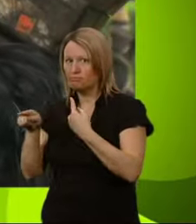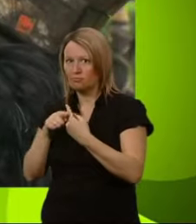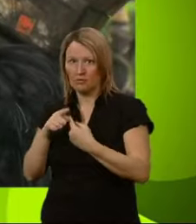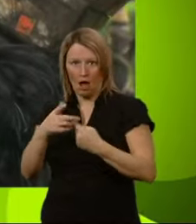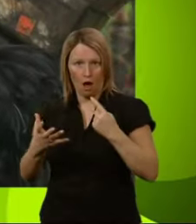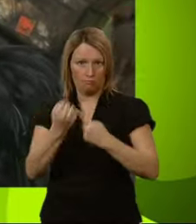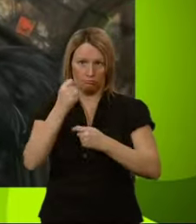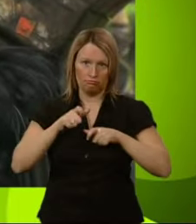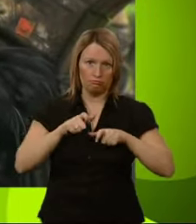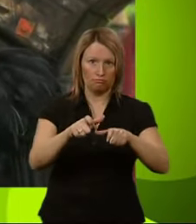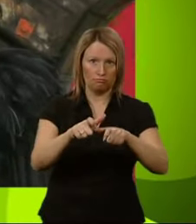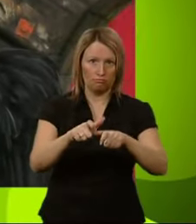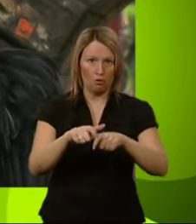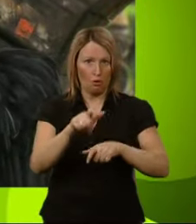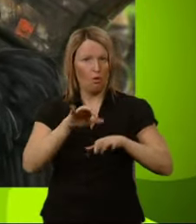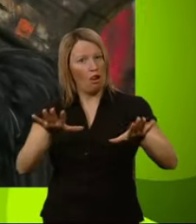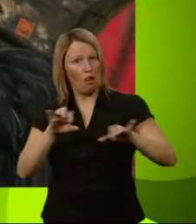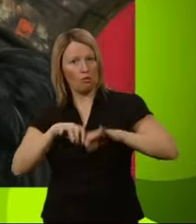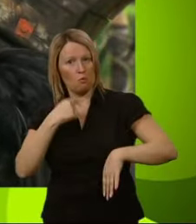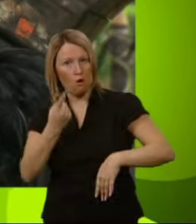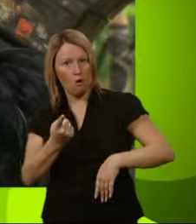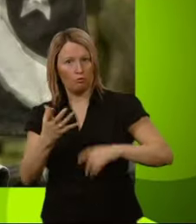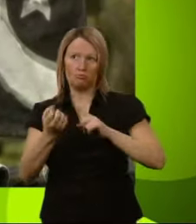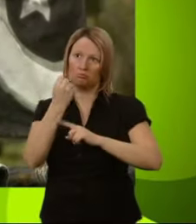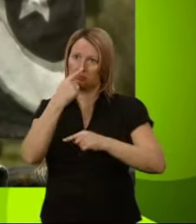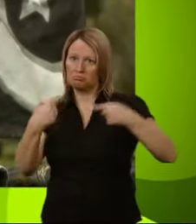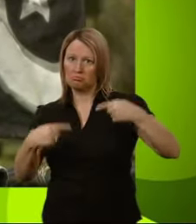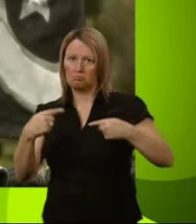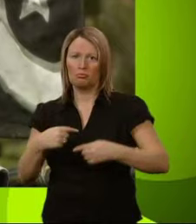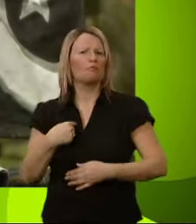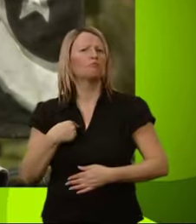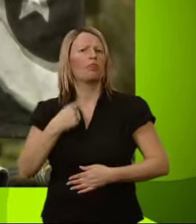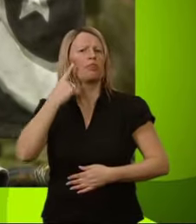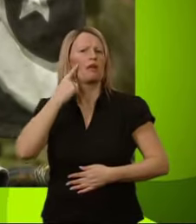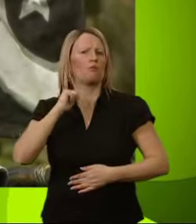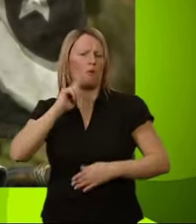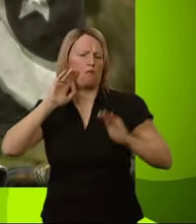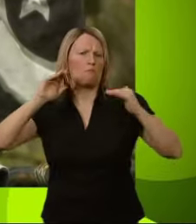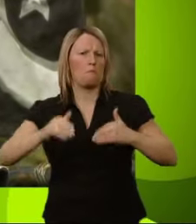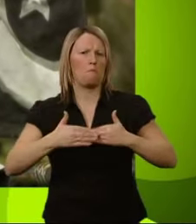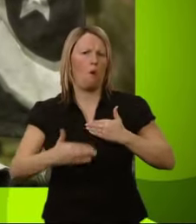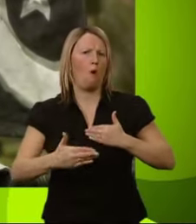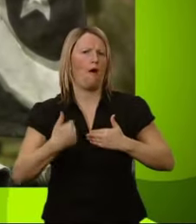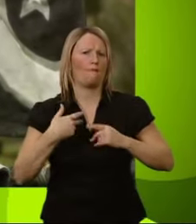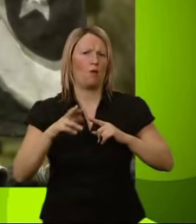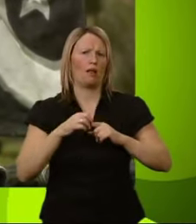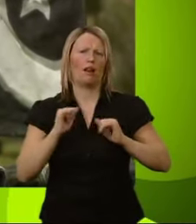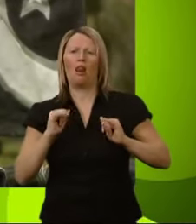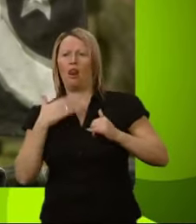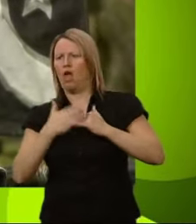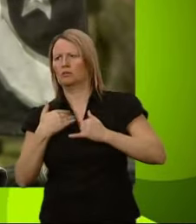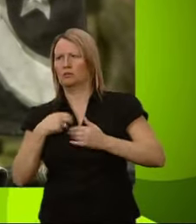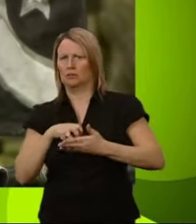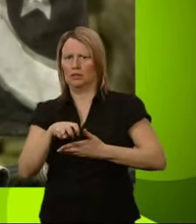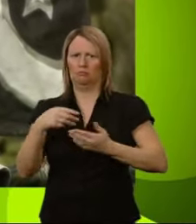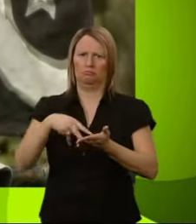you regain the ground you have lost before tomorrow's time of reckoning? I think I need to put a lot more effort into it if I